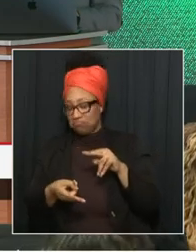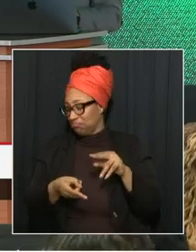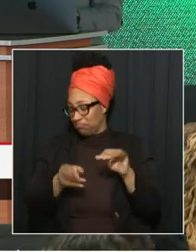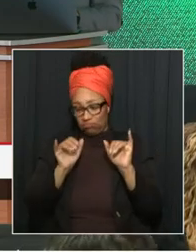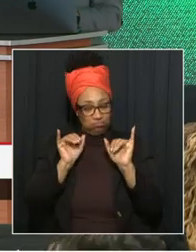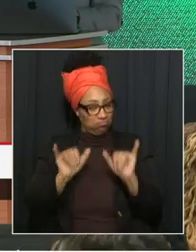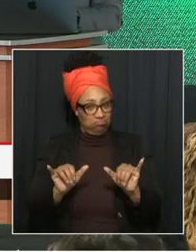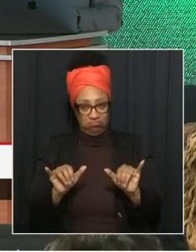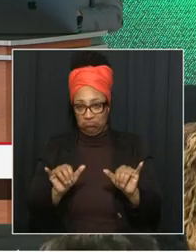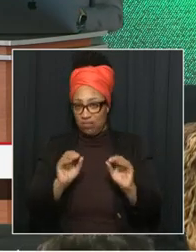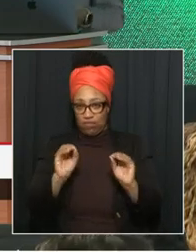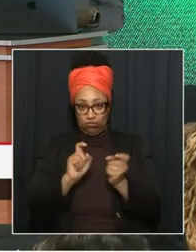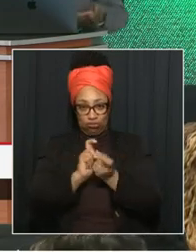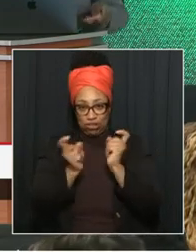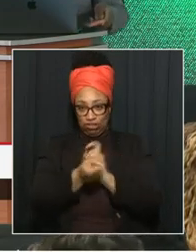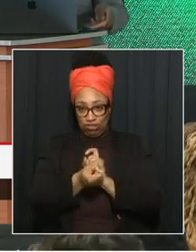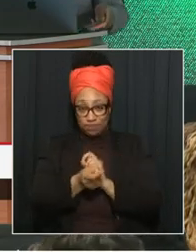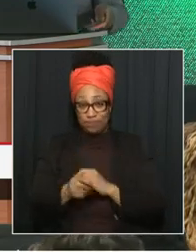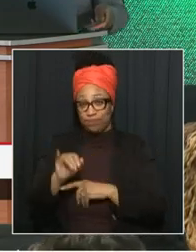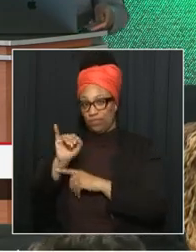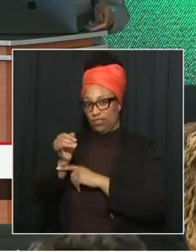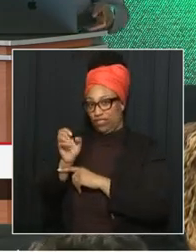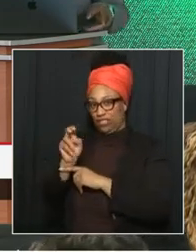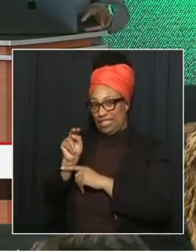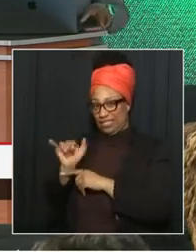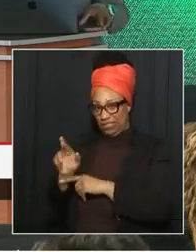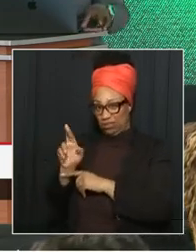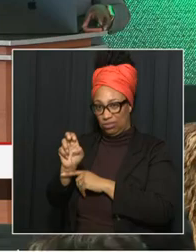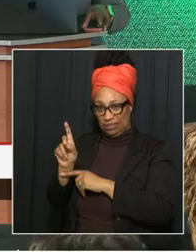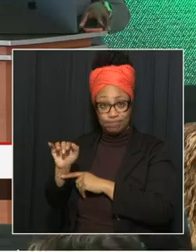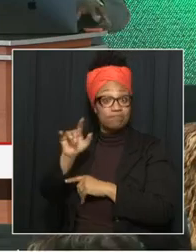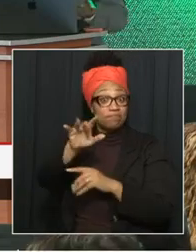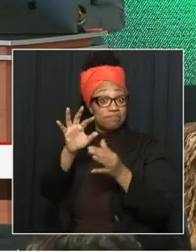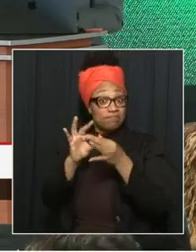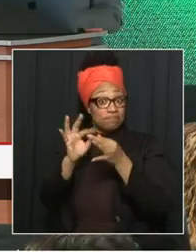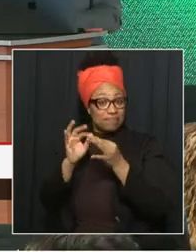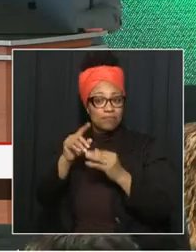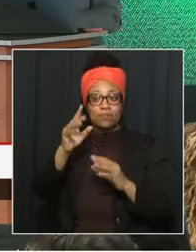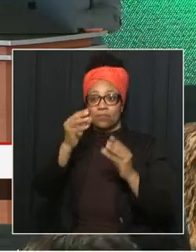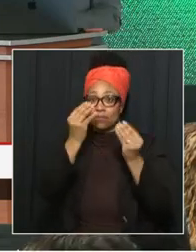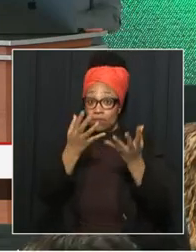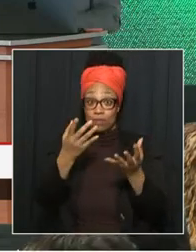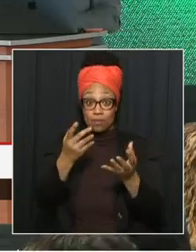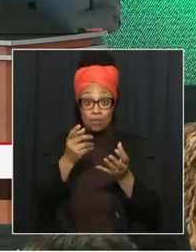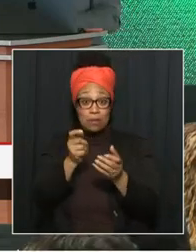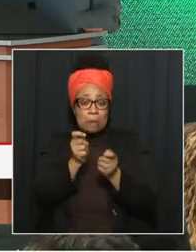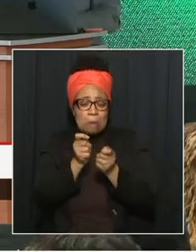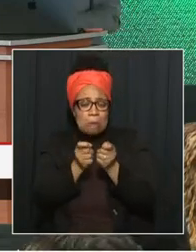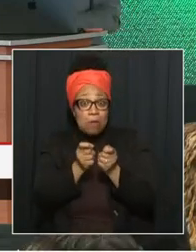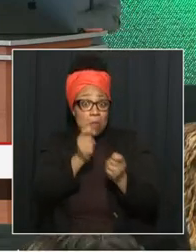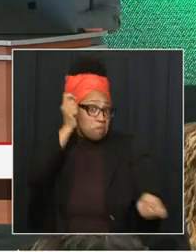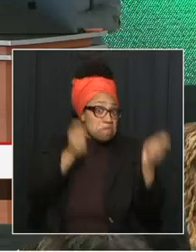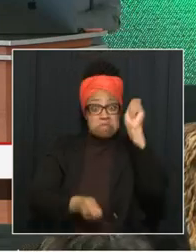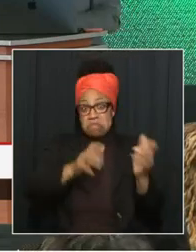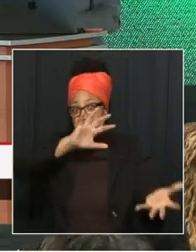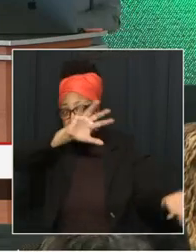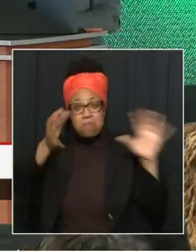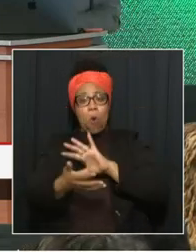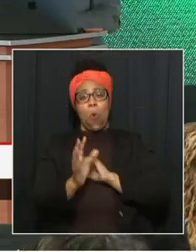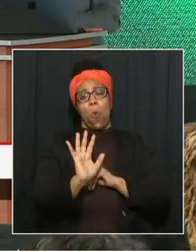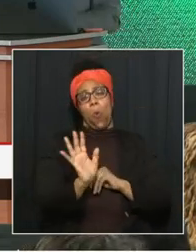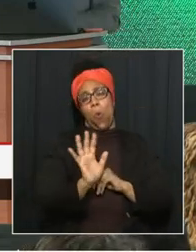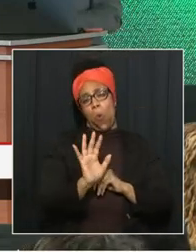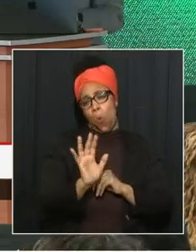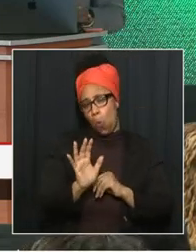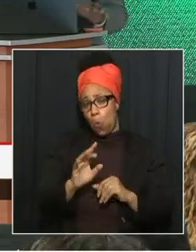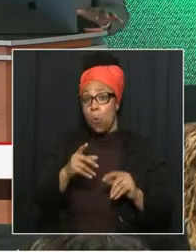small increase, but there hasn't been significant changes. Mayor, you also lowered the senior property tax assessment